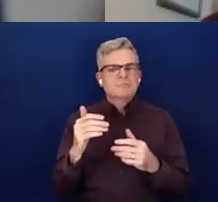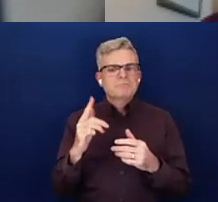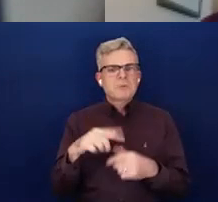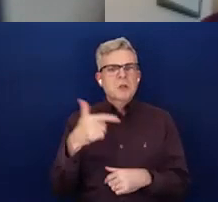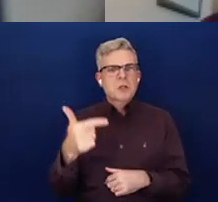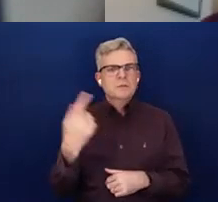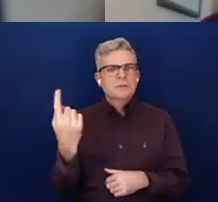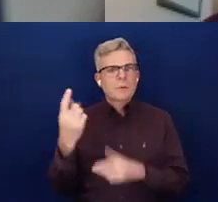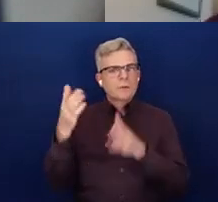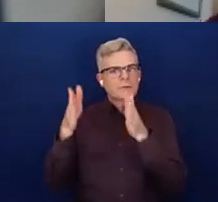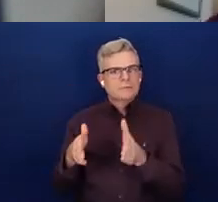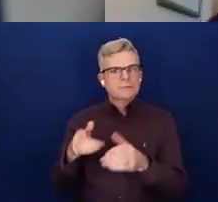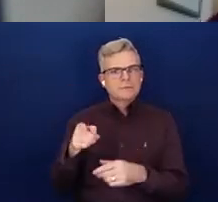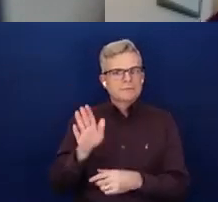their hand raised.